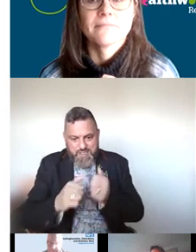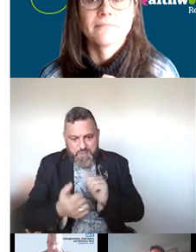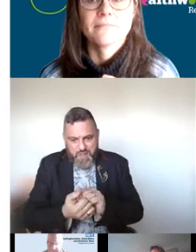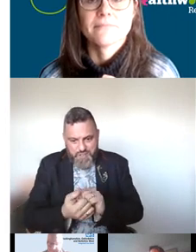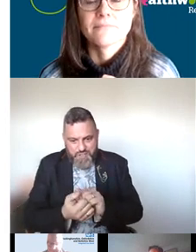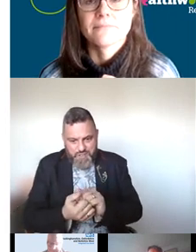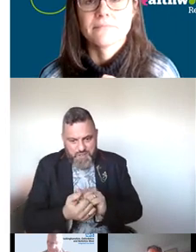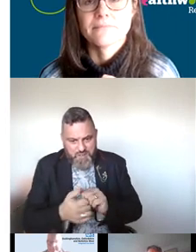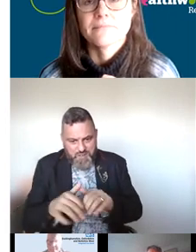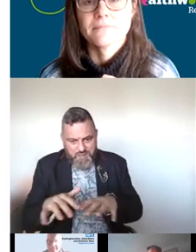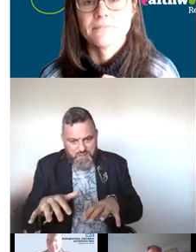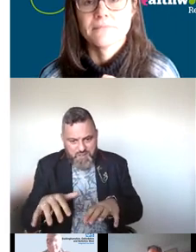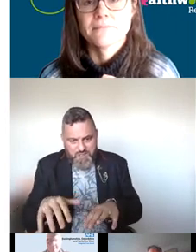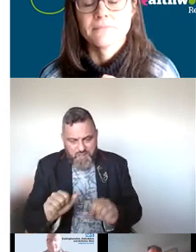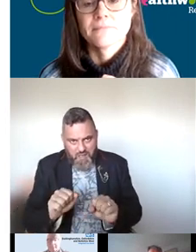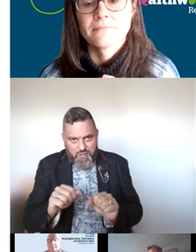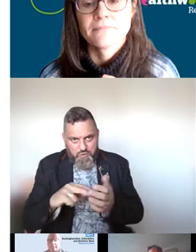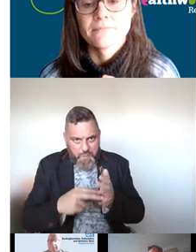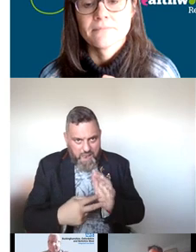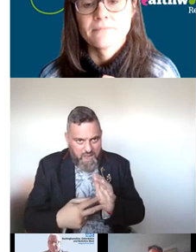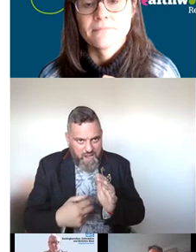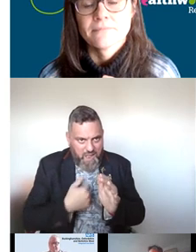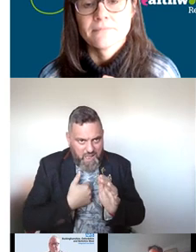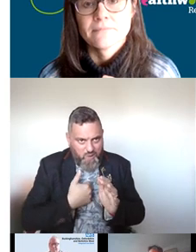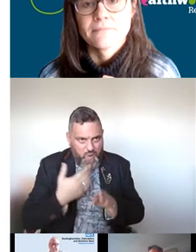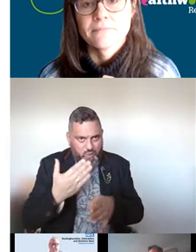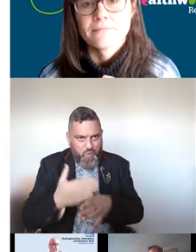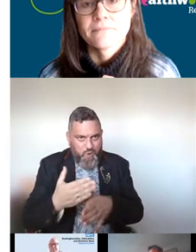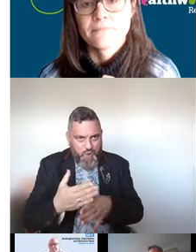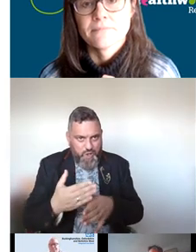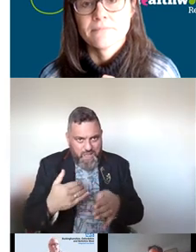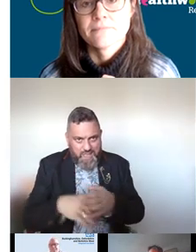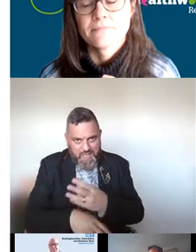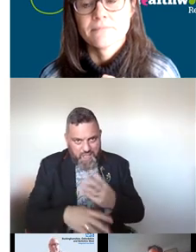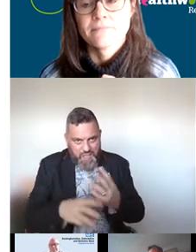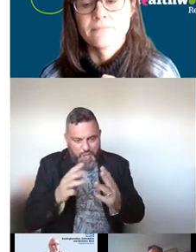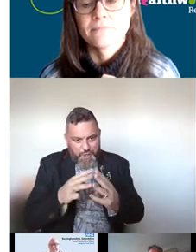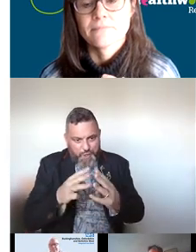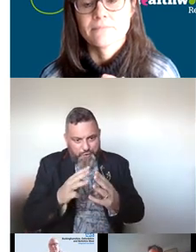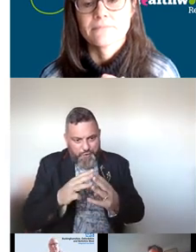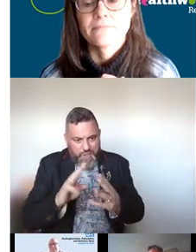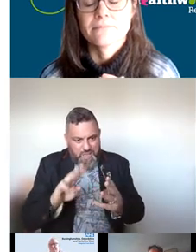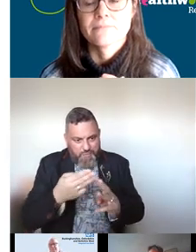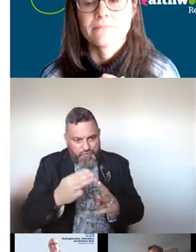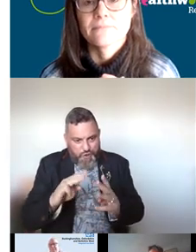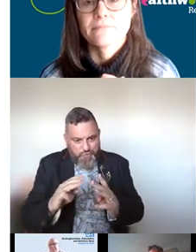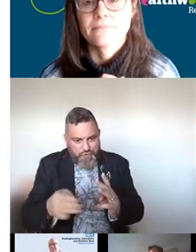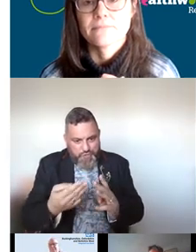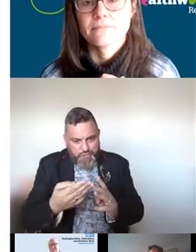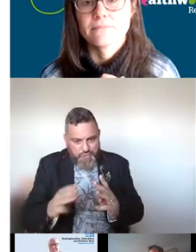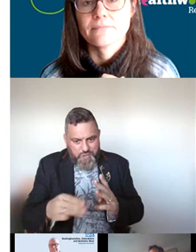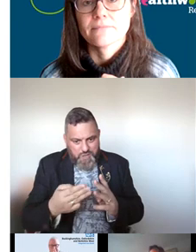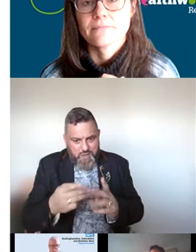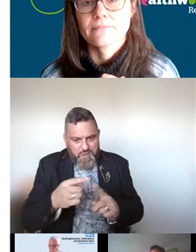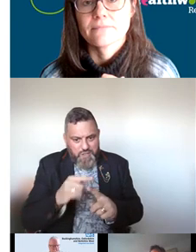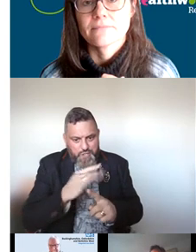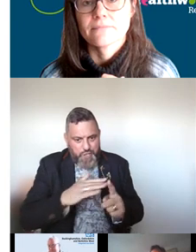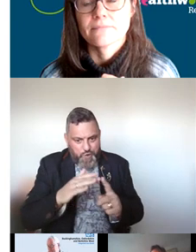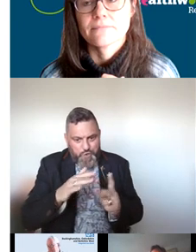we've started planning our work in three approaches, and that's the social, environmental